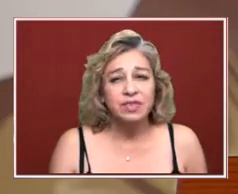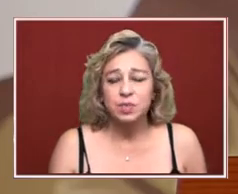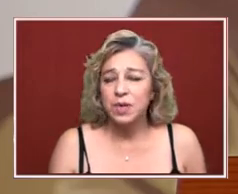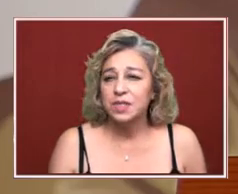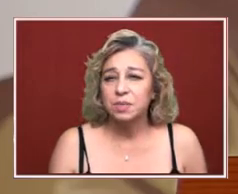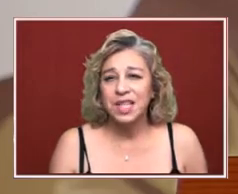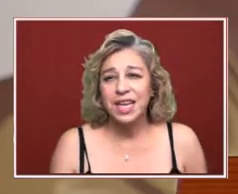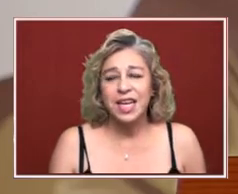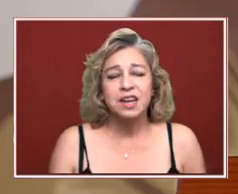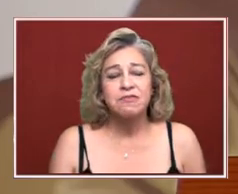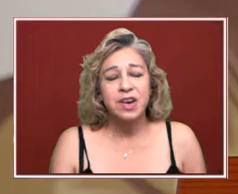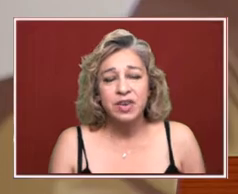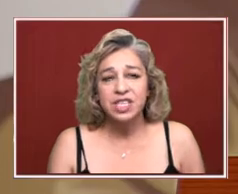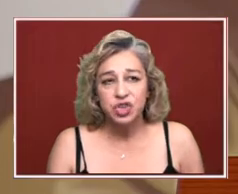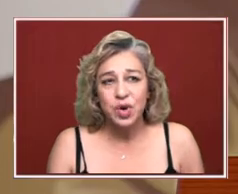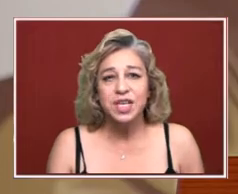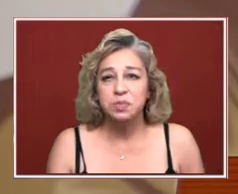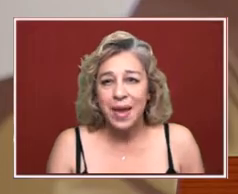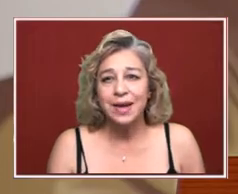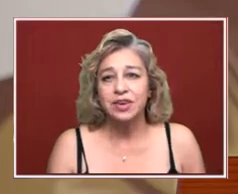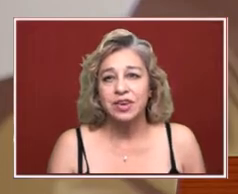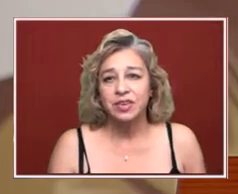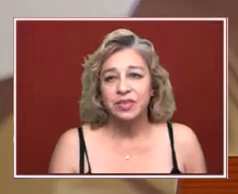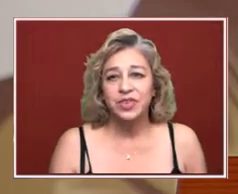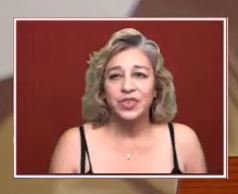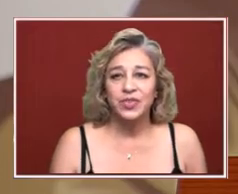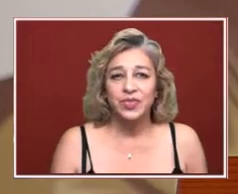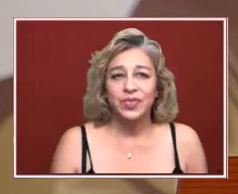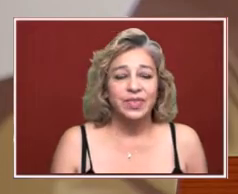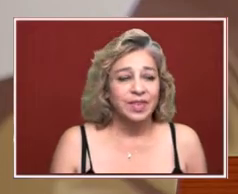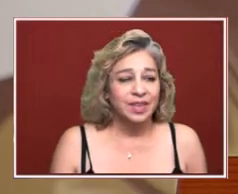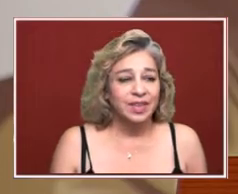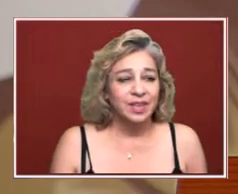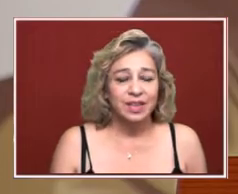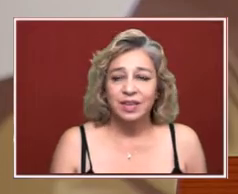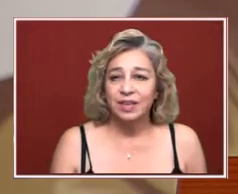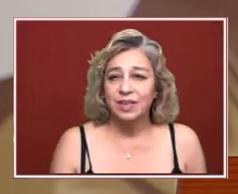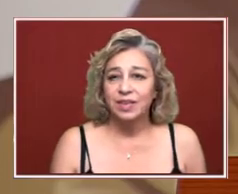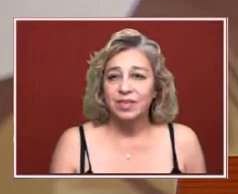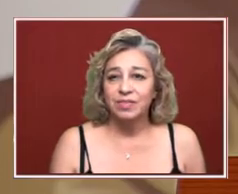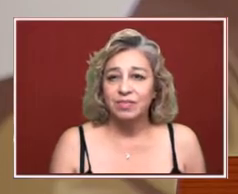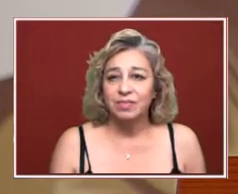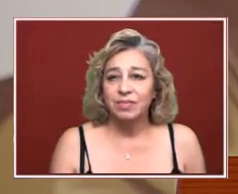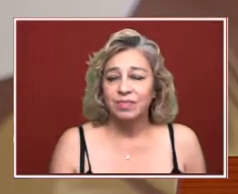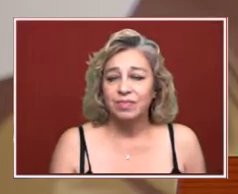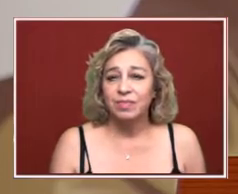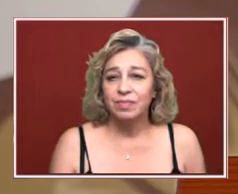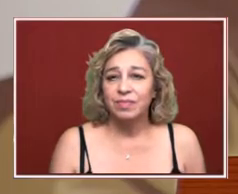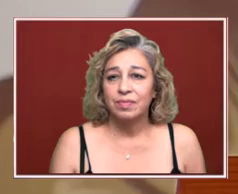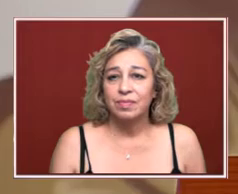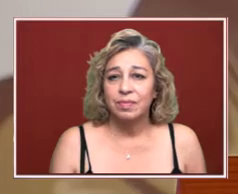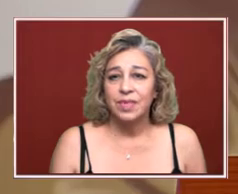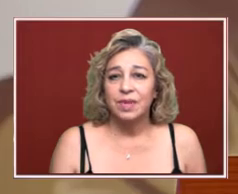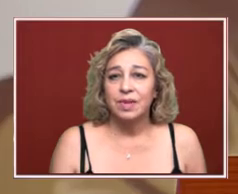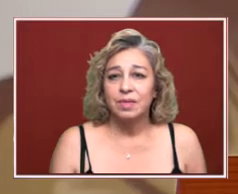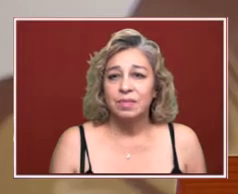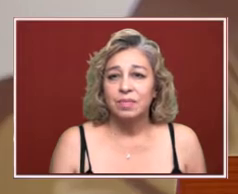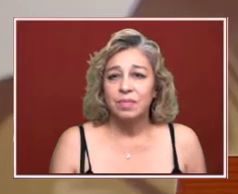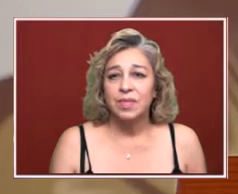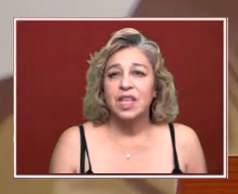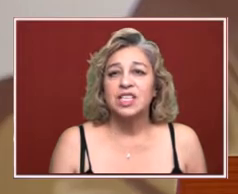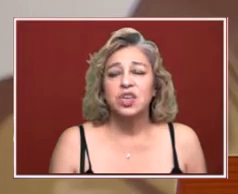lot of responsibility in a very strict manner. Para que todos los elementos de la Guardia Nacional